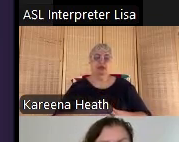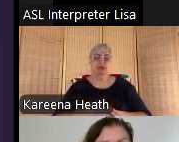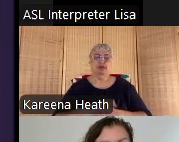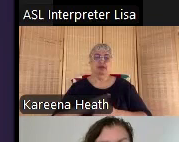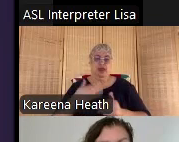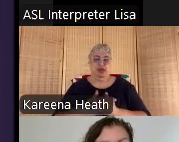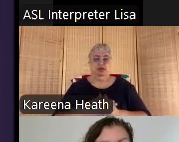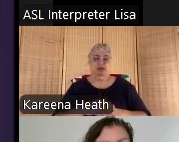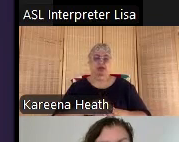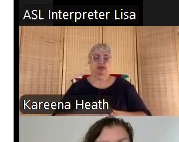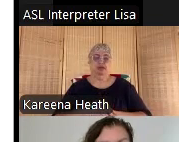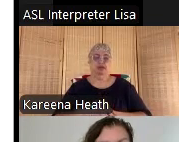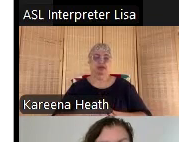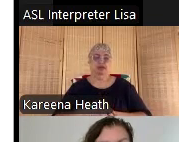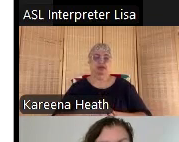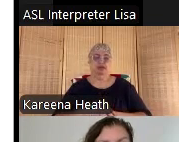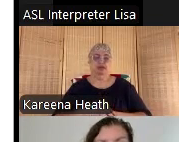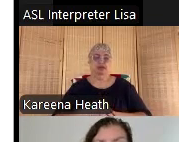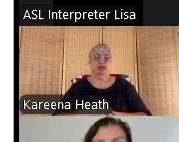slide.